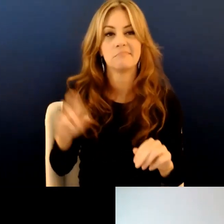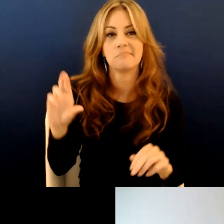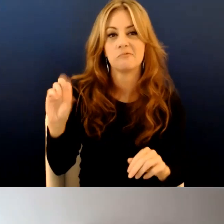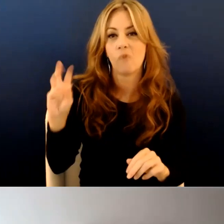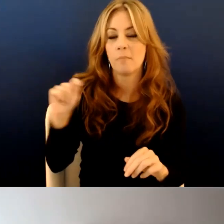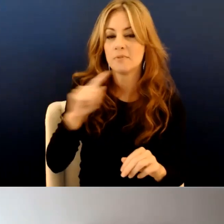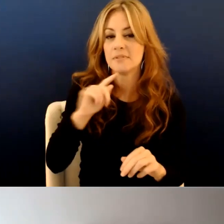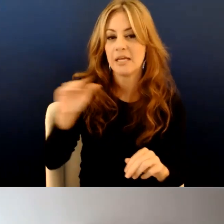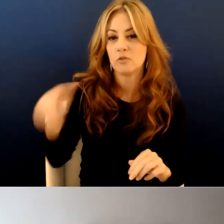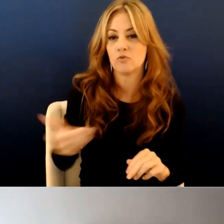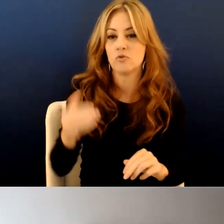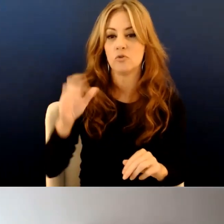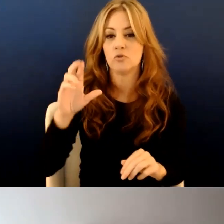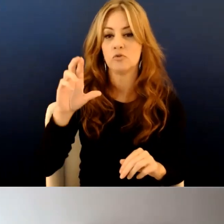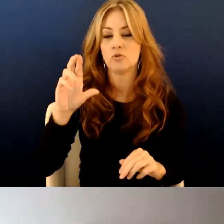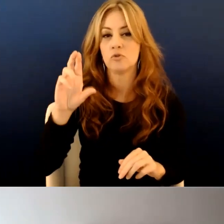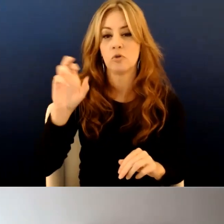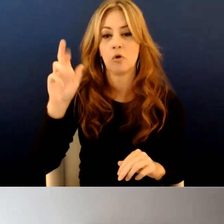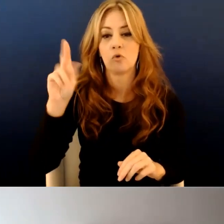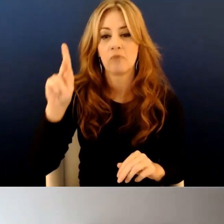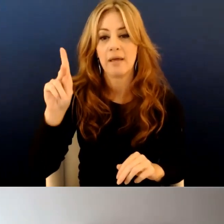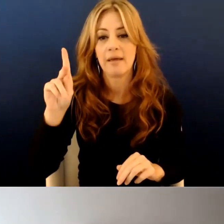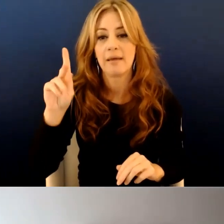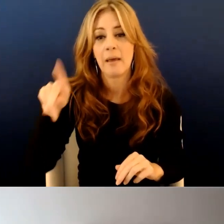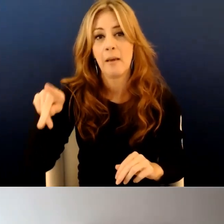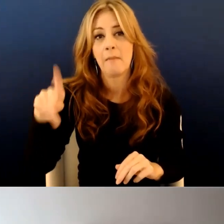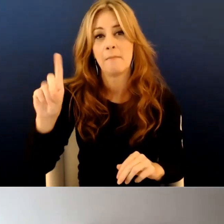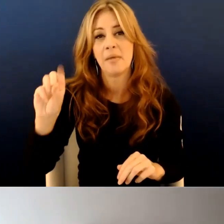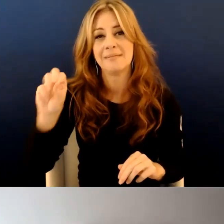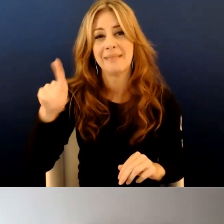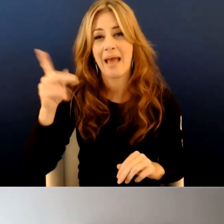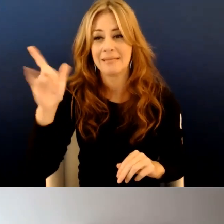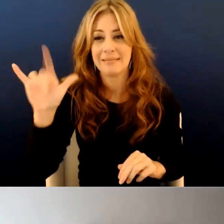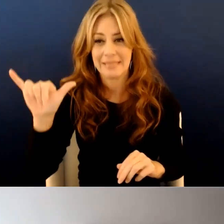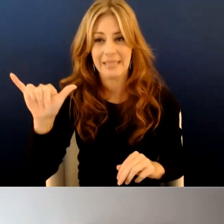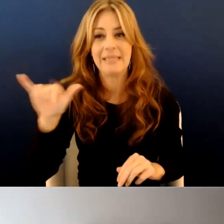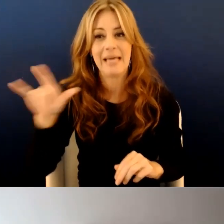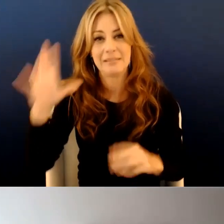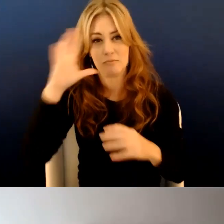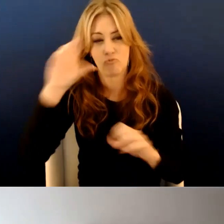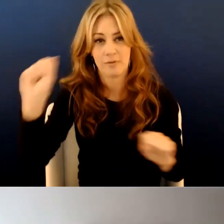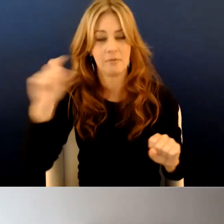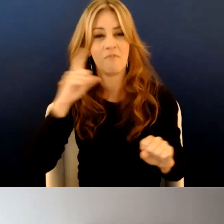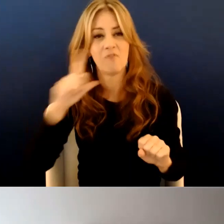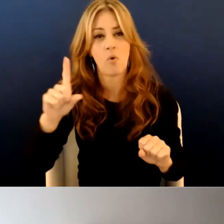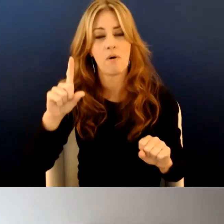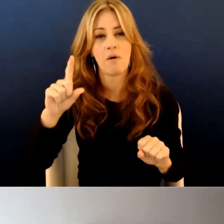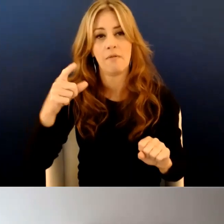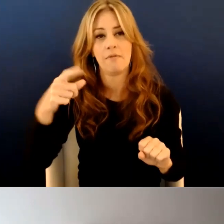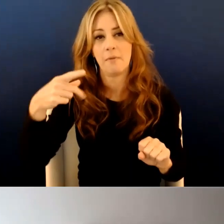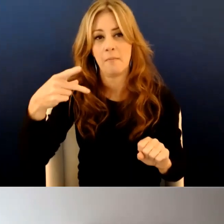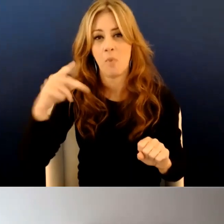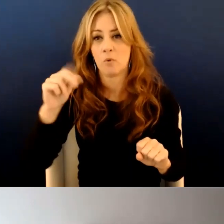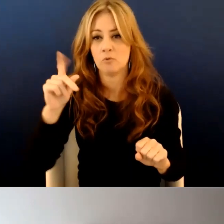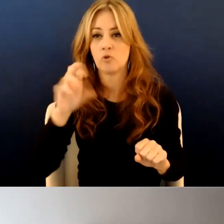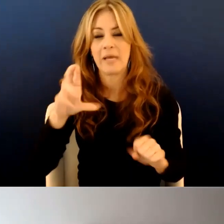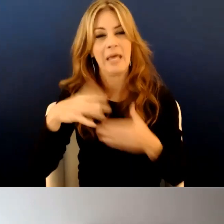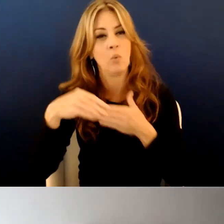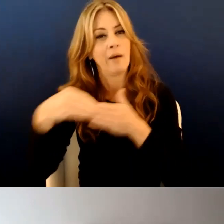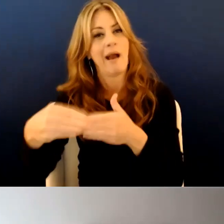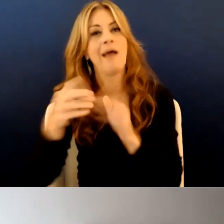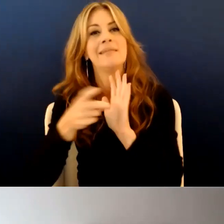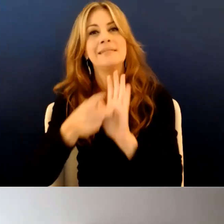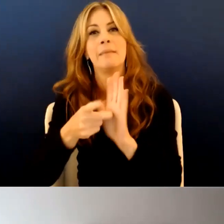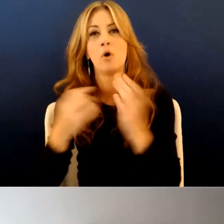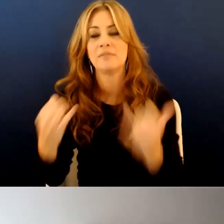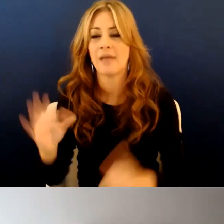Rick Rudaski. He's the CEO of iPoster and Amuse, and he's going to walk us through our demonstration today. Hi, Rick. How are you doing